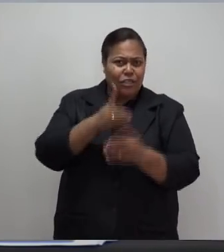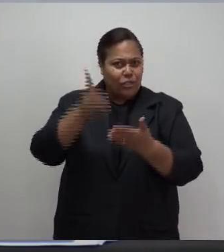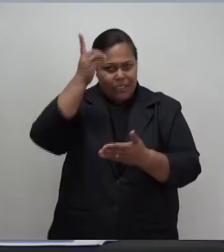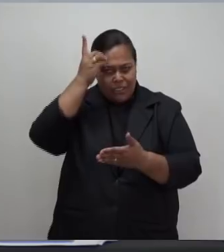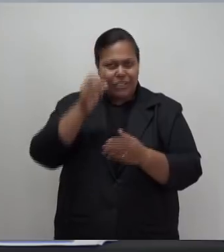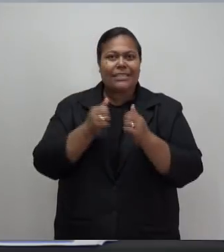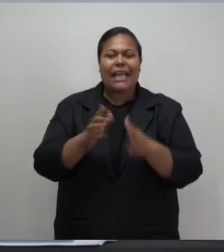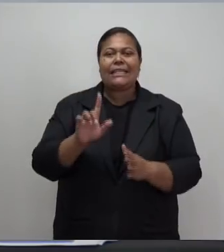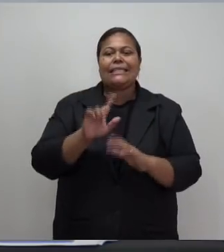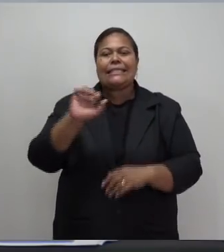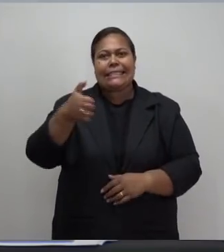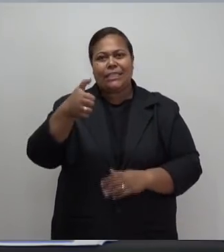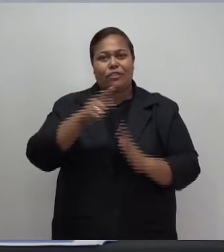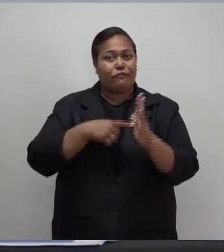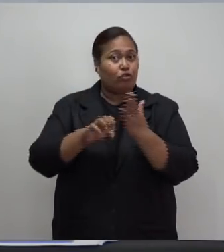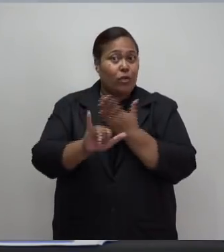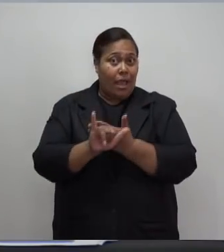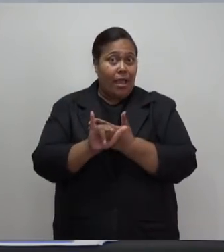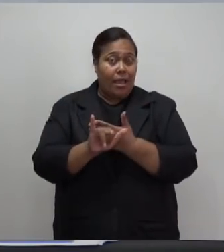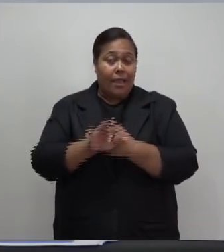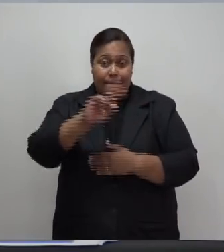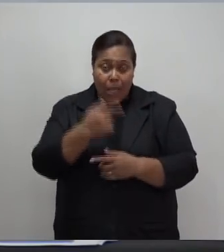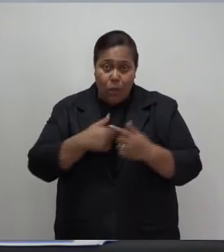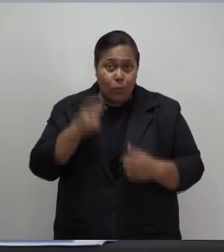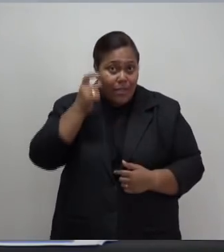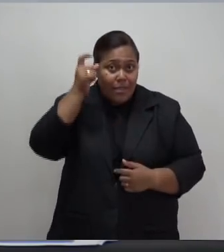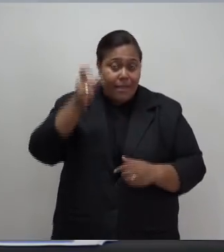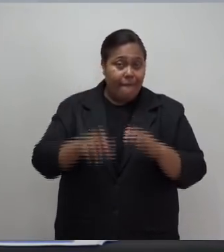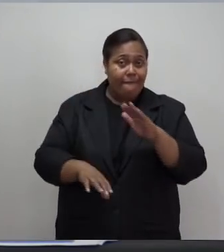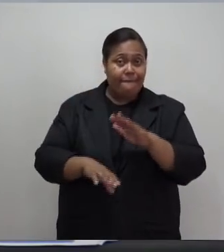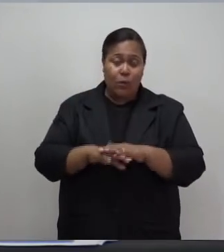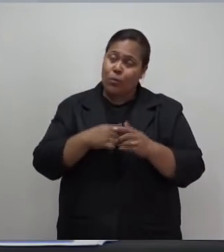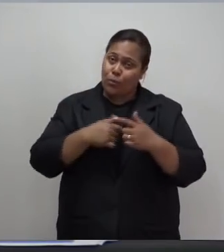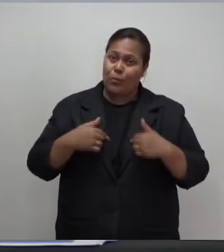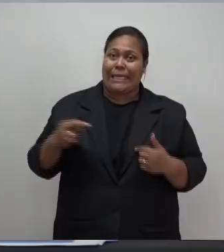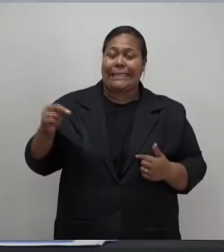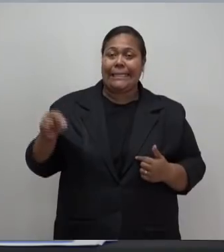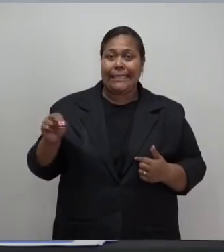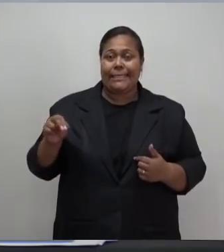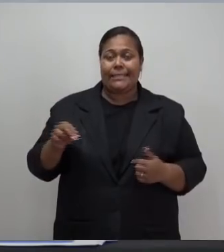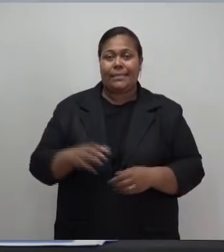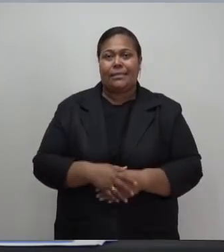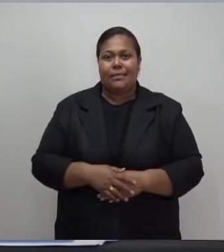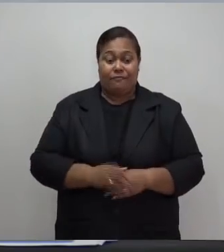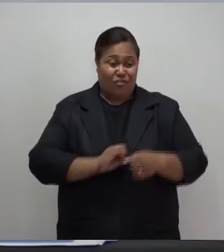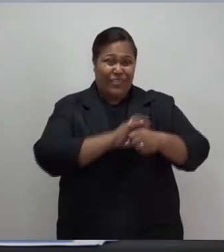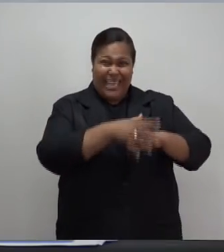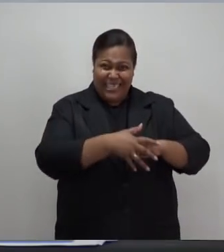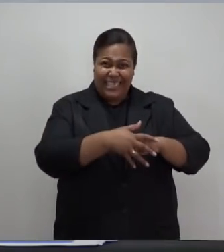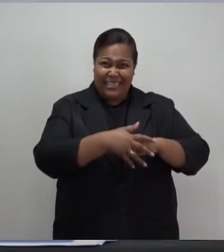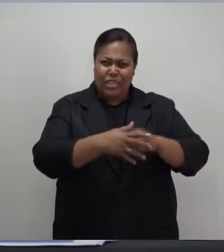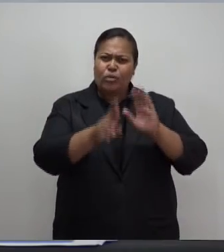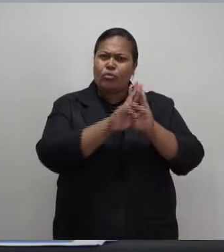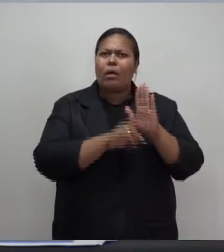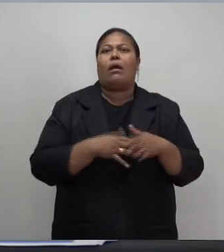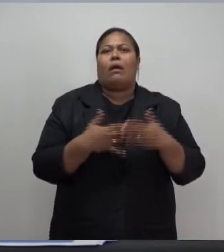July. However, we are very mindful that we need to battle COVID-19 in